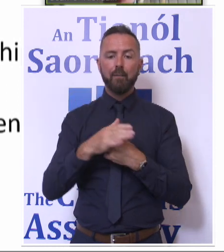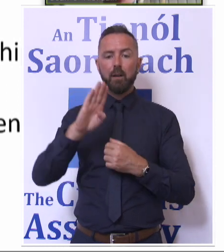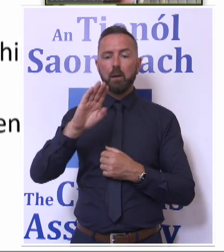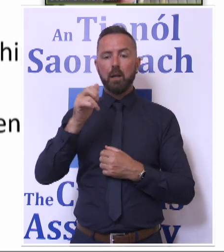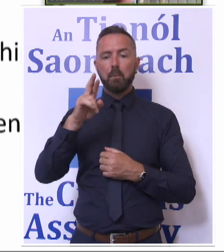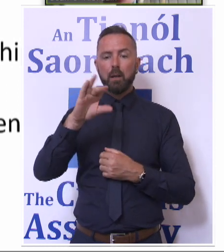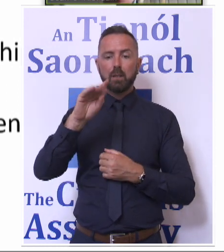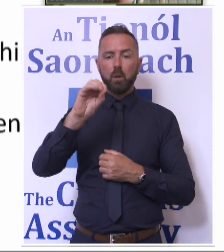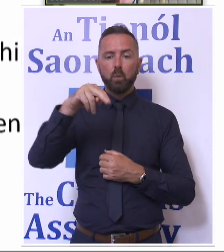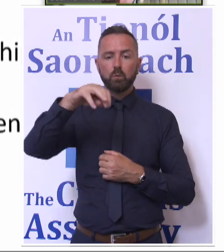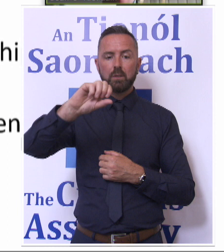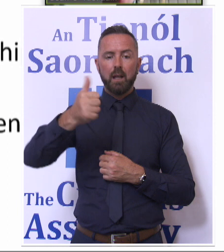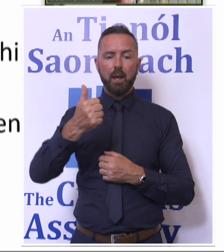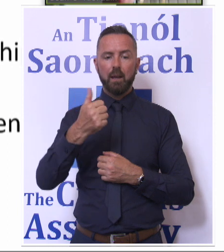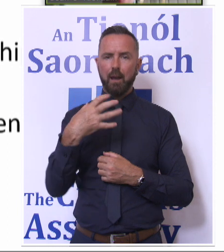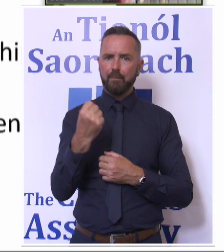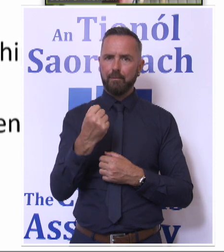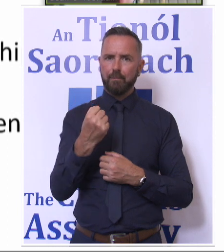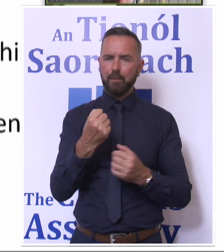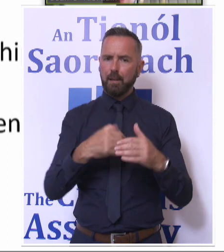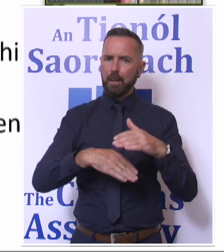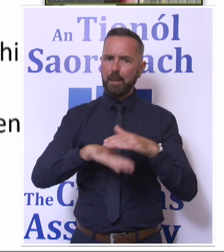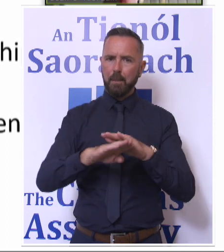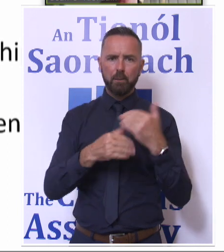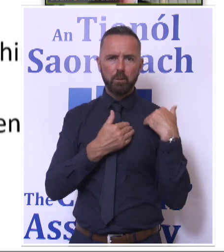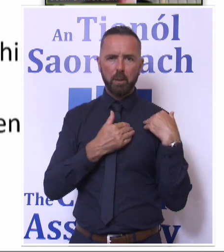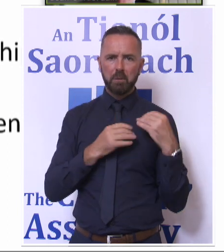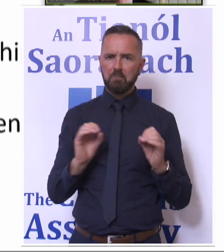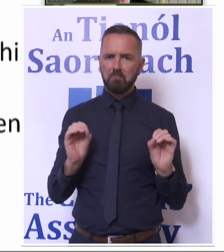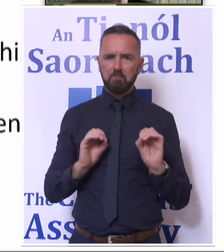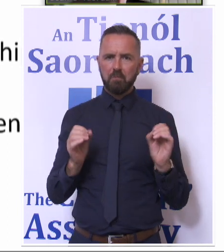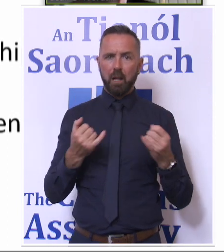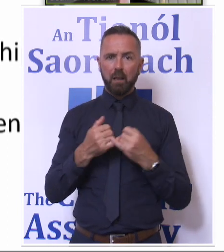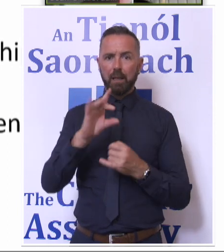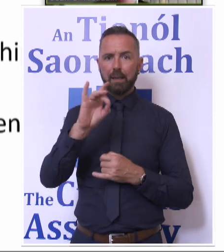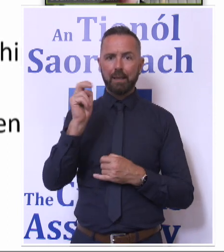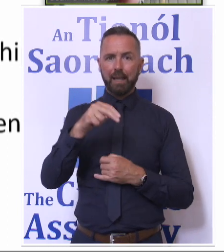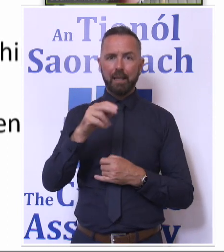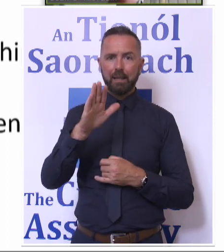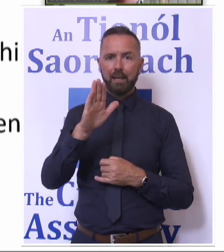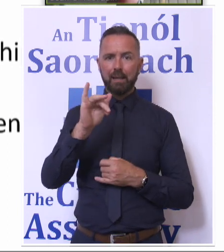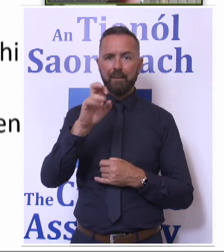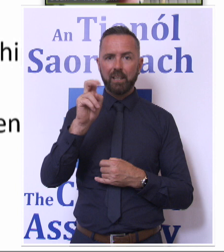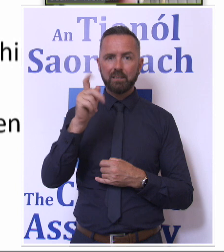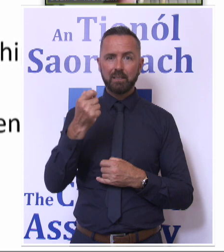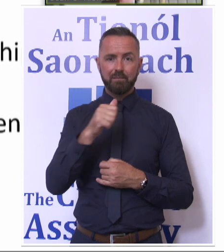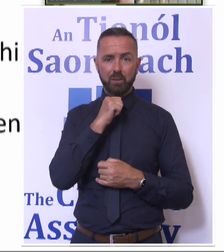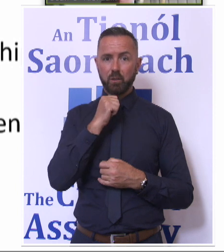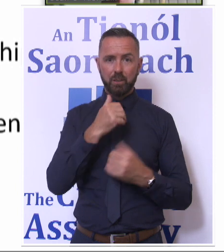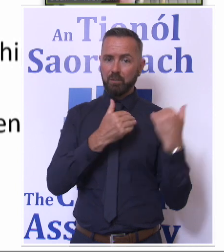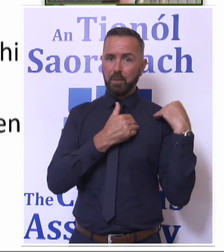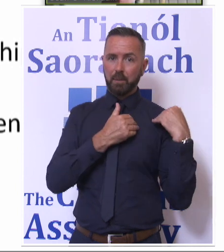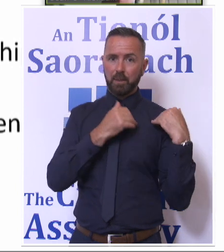Barcelona, and he had very, very limited responsibility, just like Ken Livingstone would have had very, very limited responsibility when he first went in as mayor